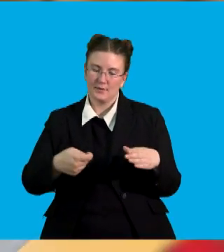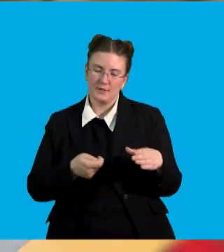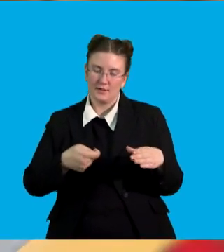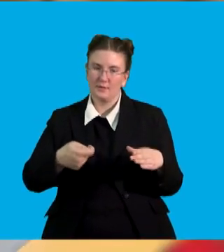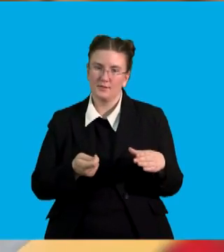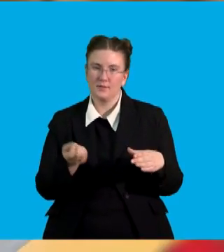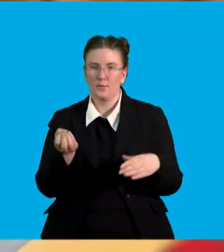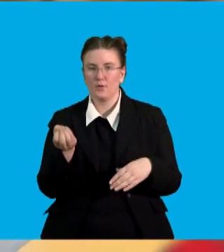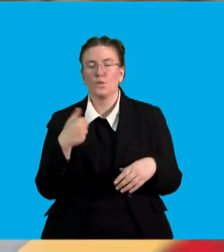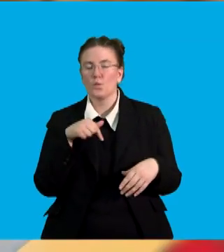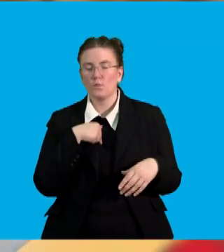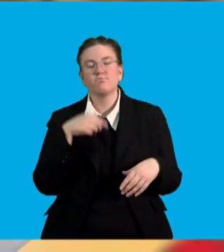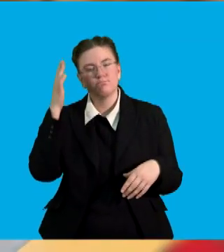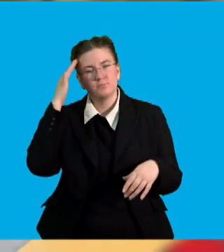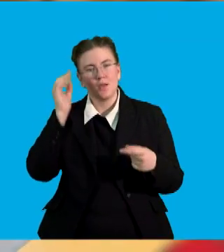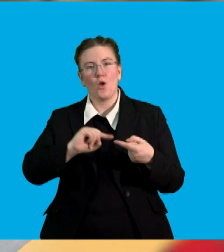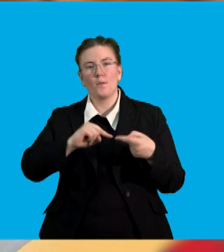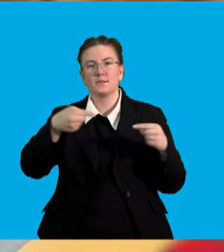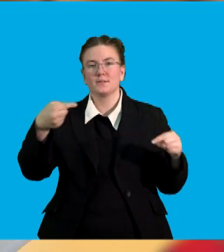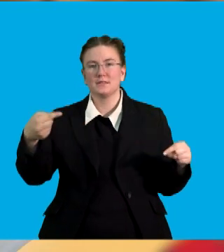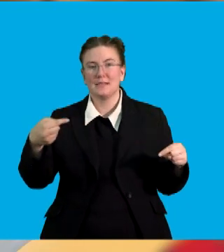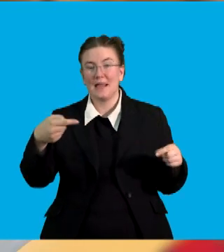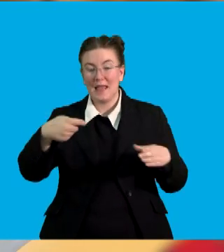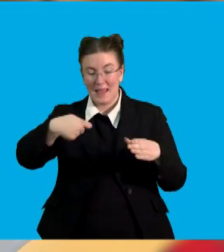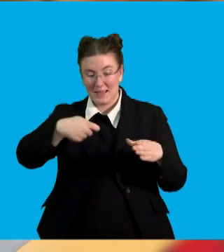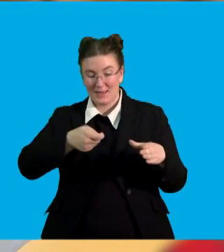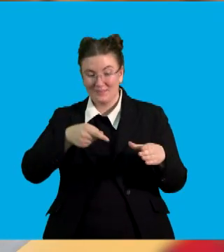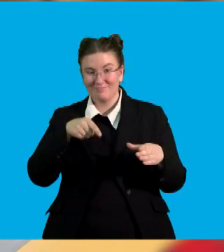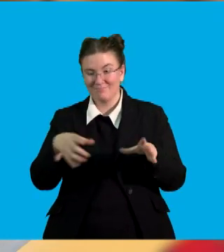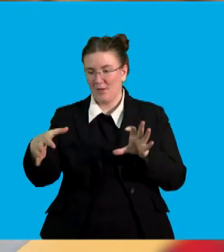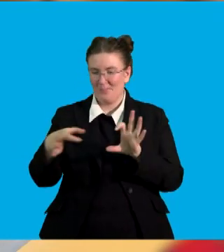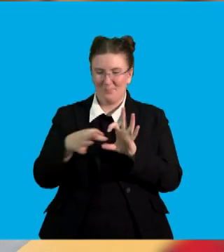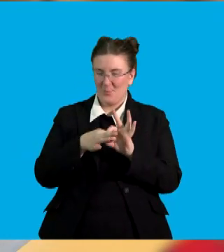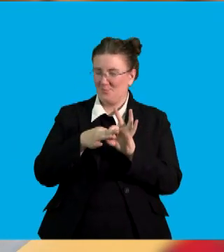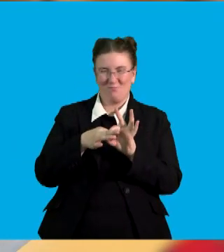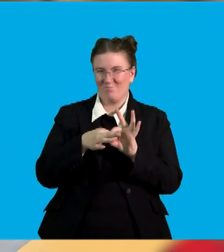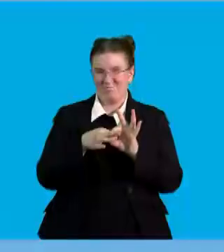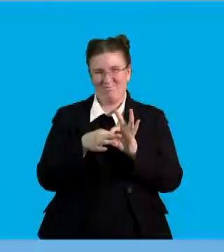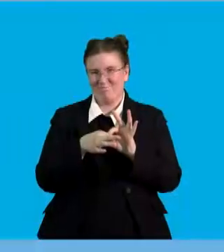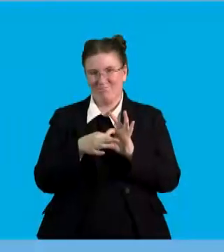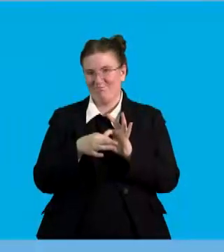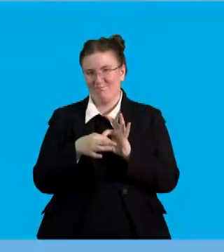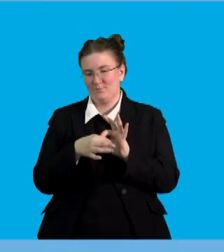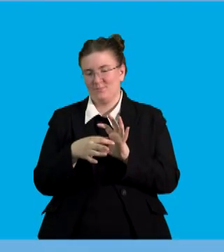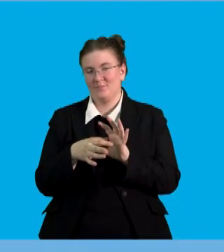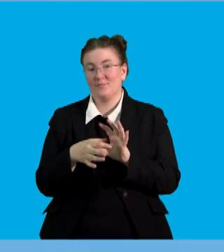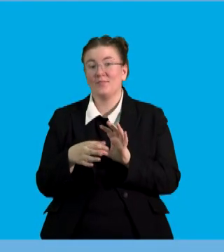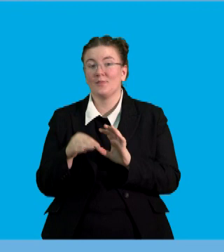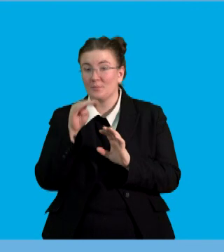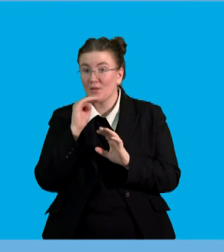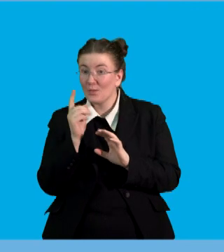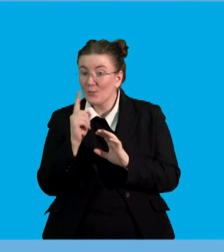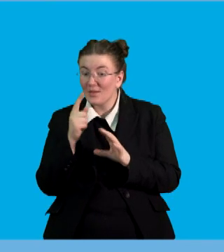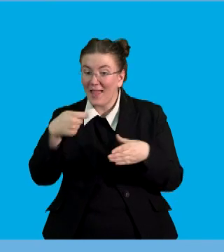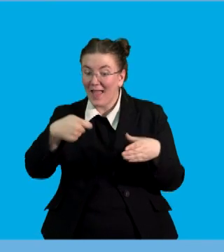we know that it's the opposite of this. They have the least force of attraction between the particles, and because of that, the particles of a gas